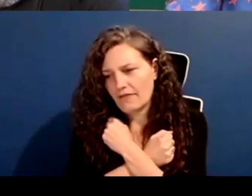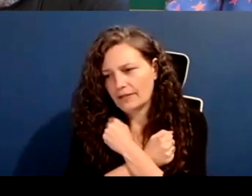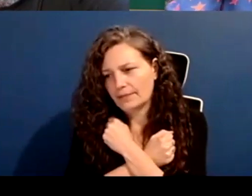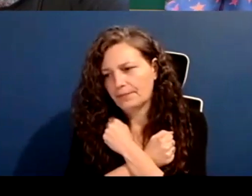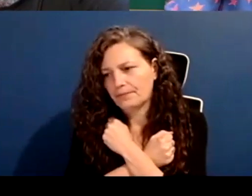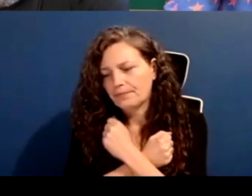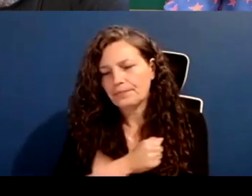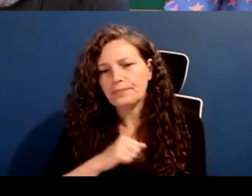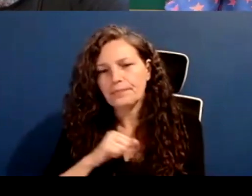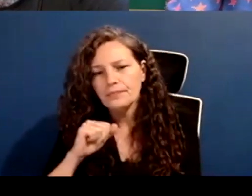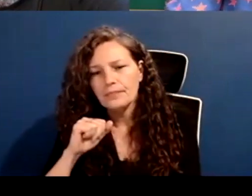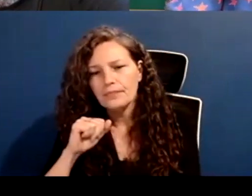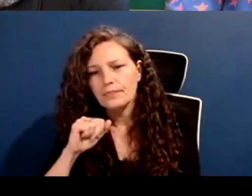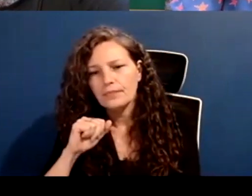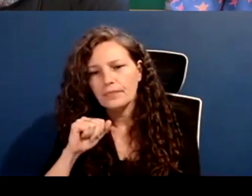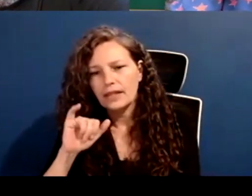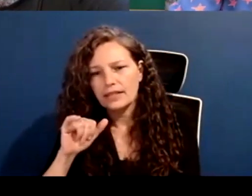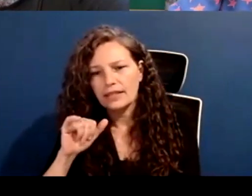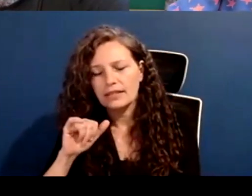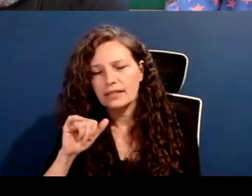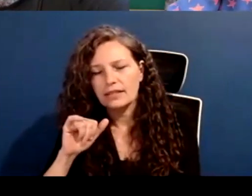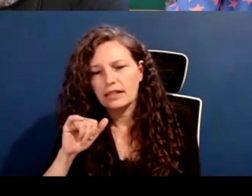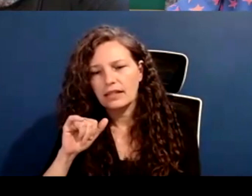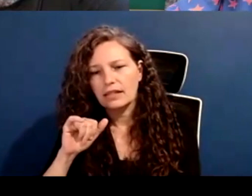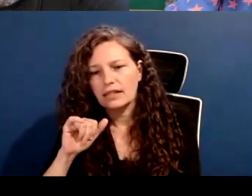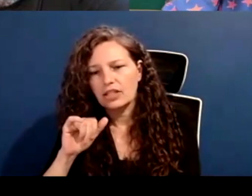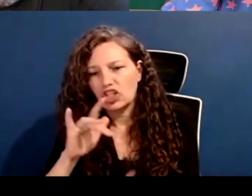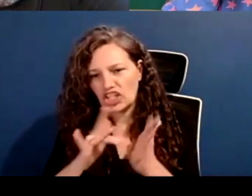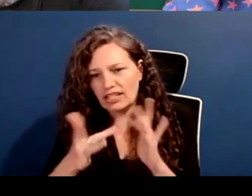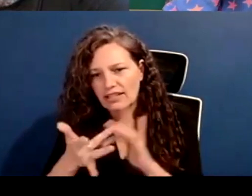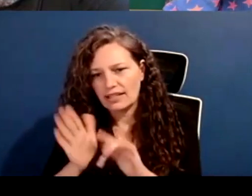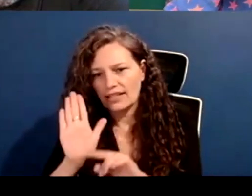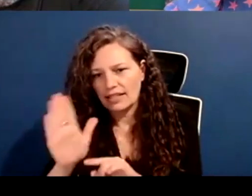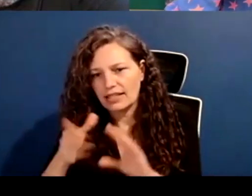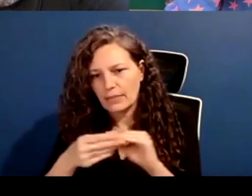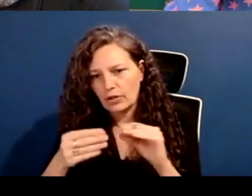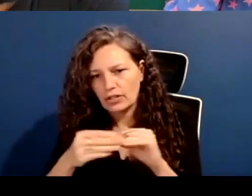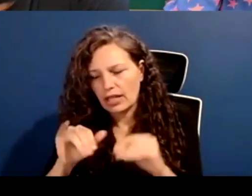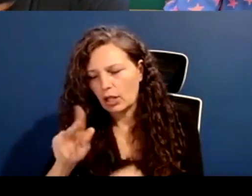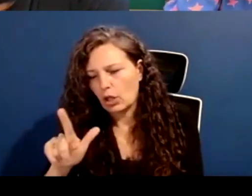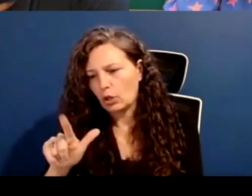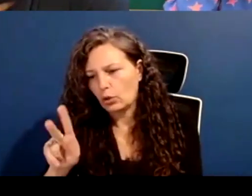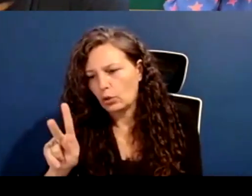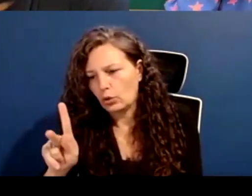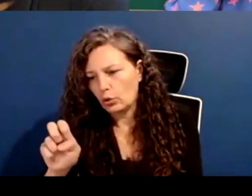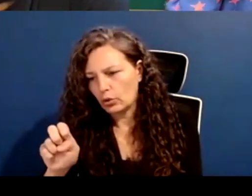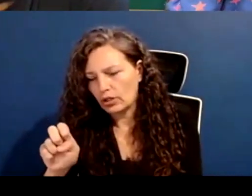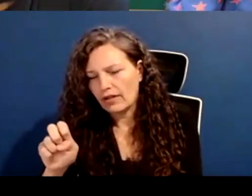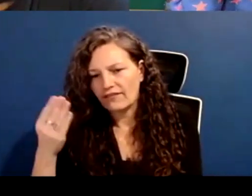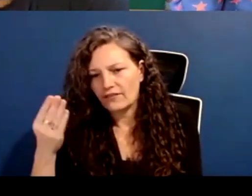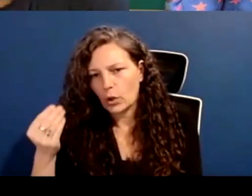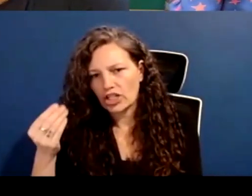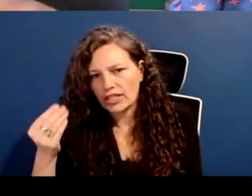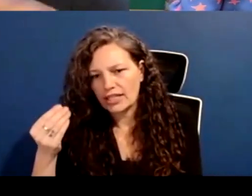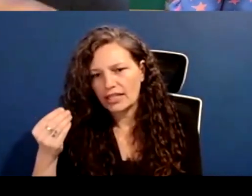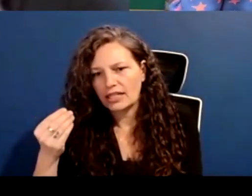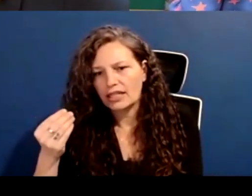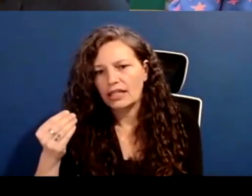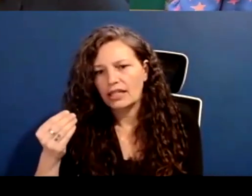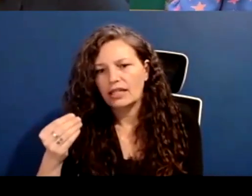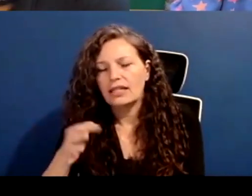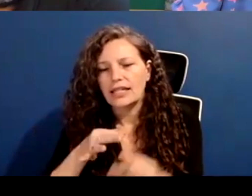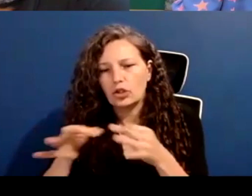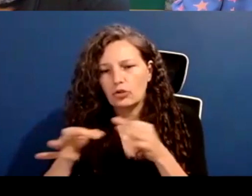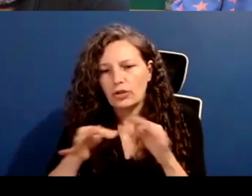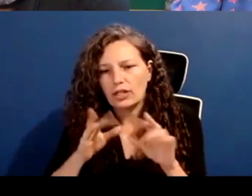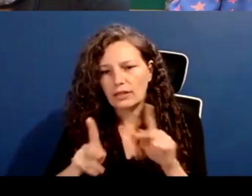the parable that Jesus tells us in Luke 14, instructing folks to invite